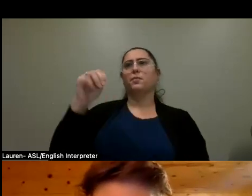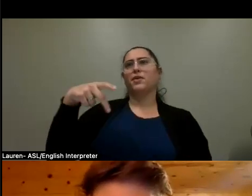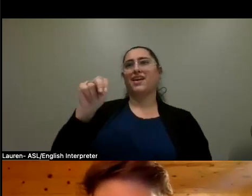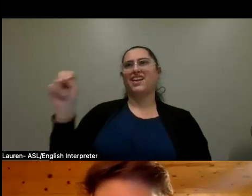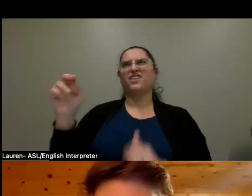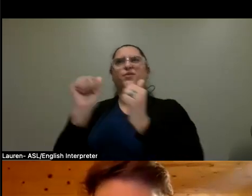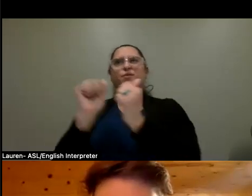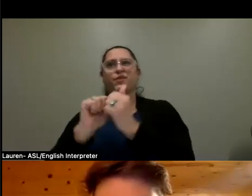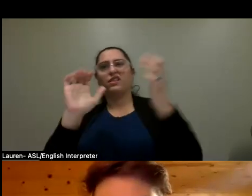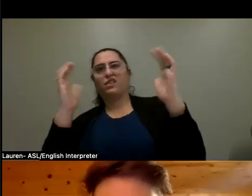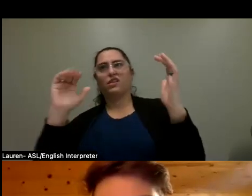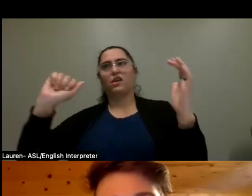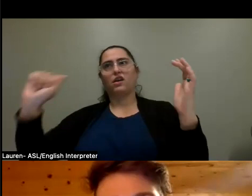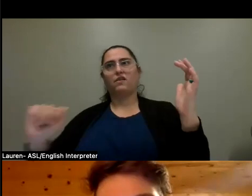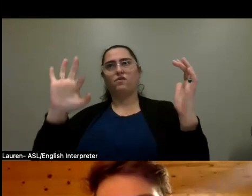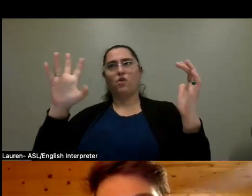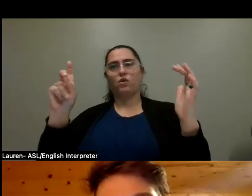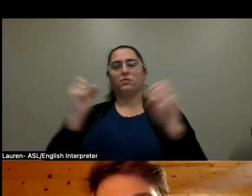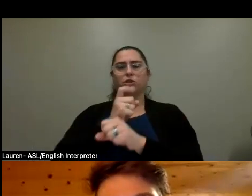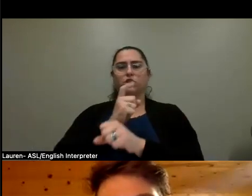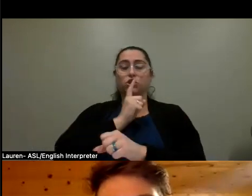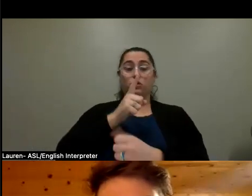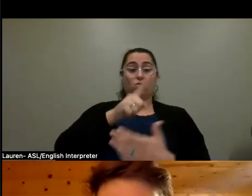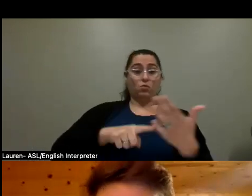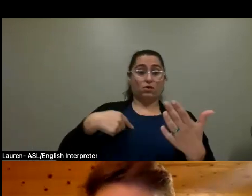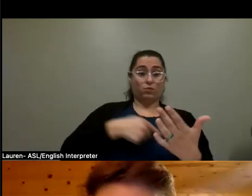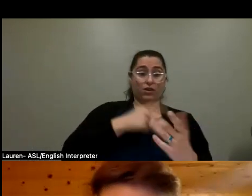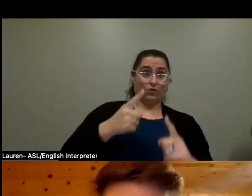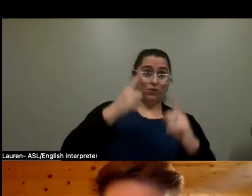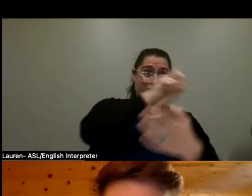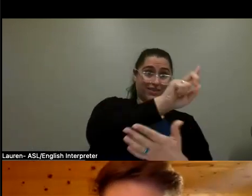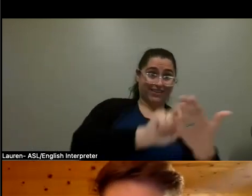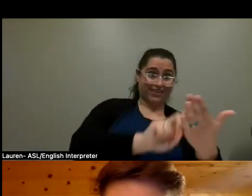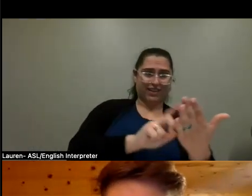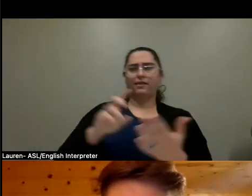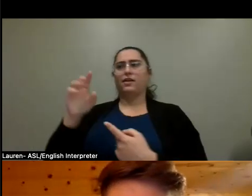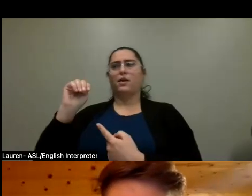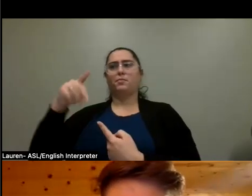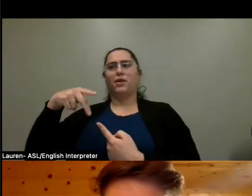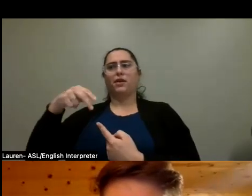sure that there's a match between what we try to design and what we redesign with ProteinMPNN.